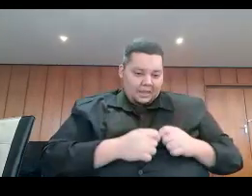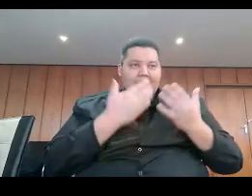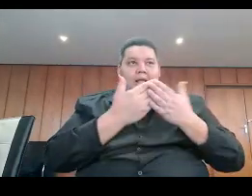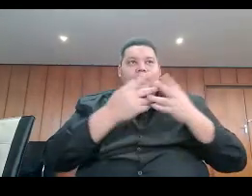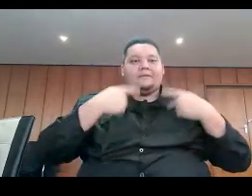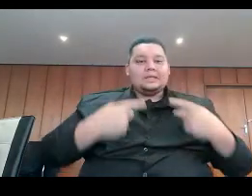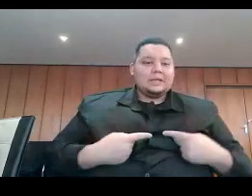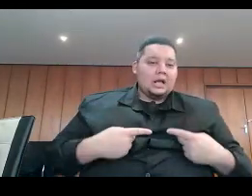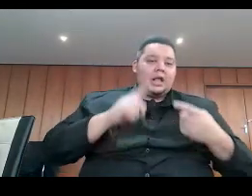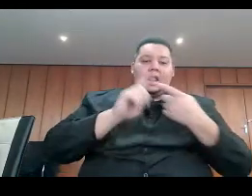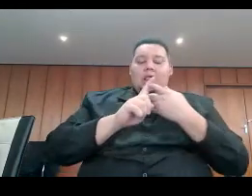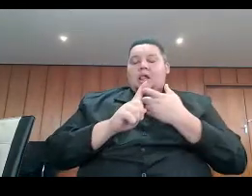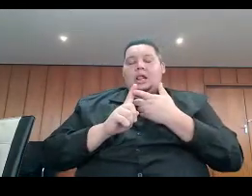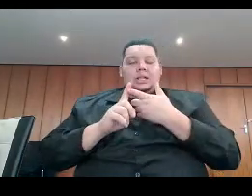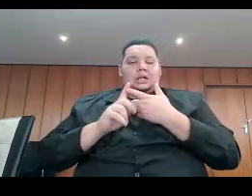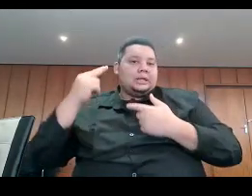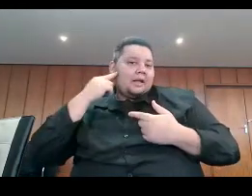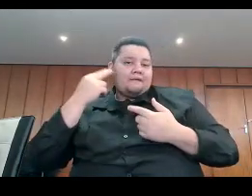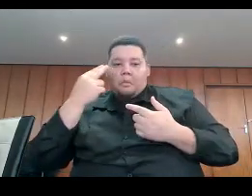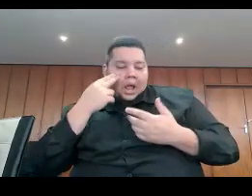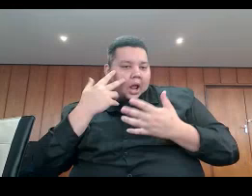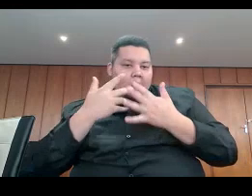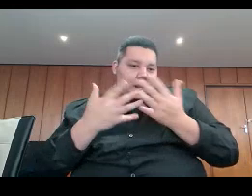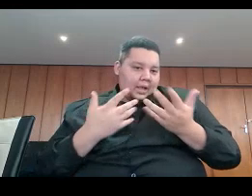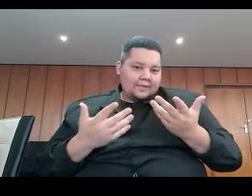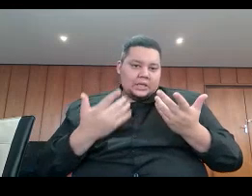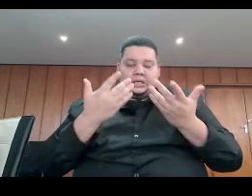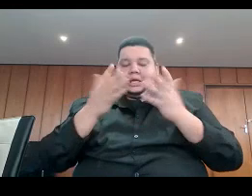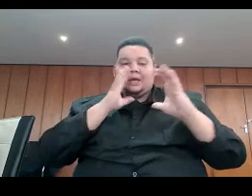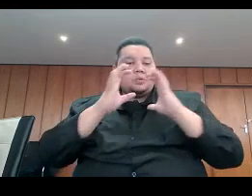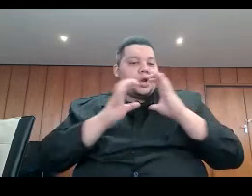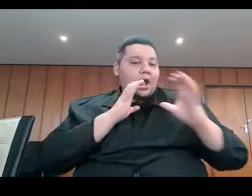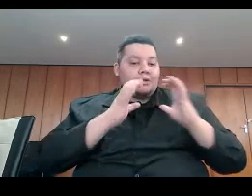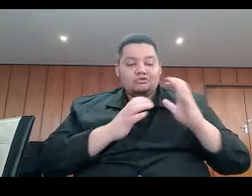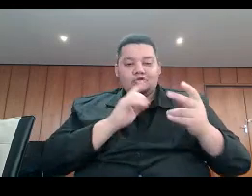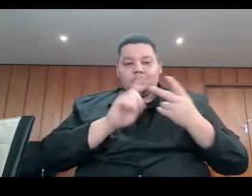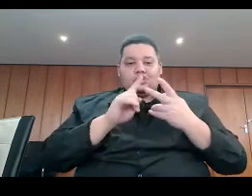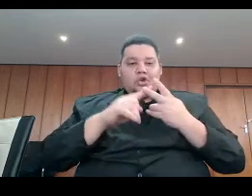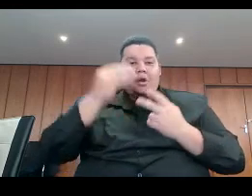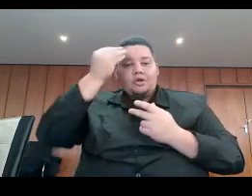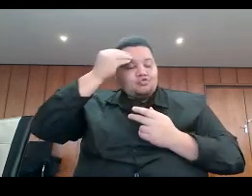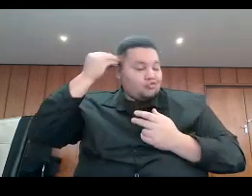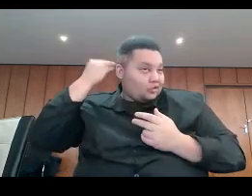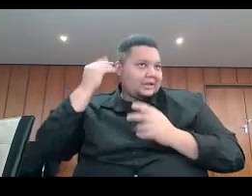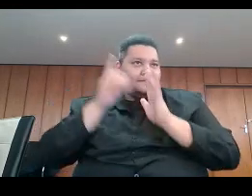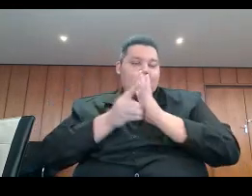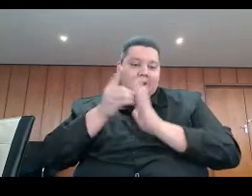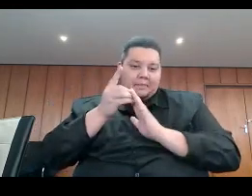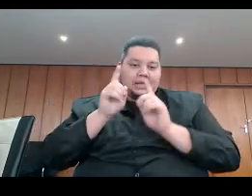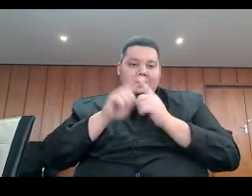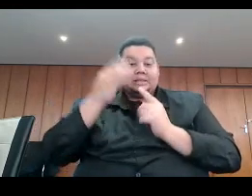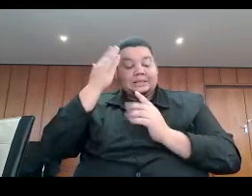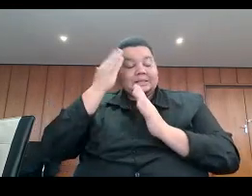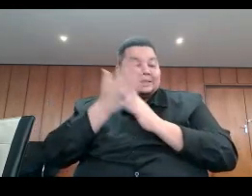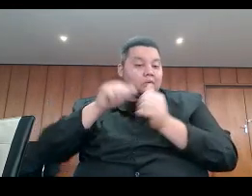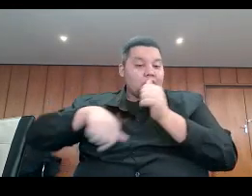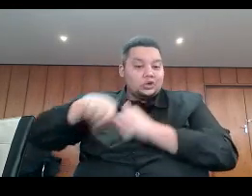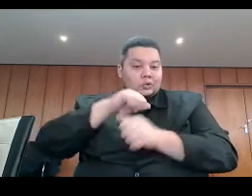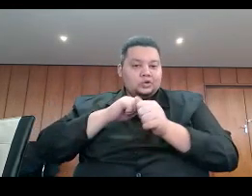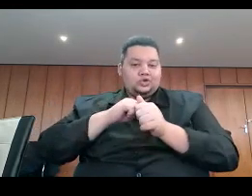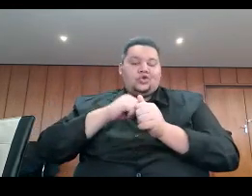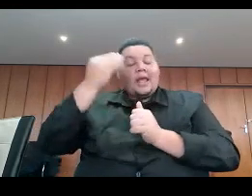physical, sensory, communication impairments, neurodevelopmental, psychosocial,